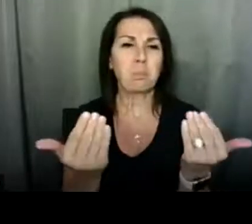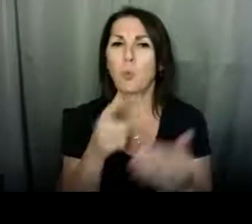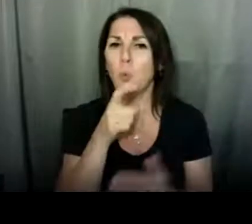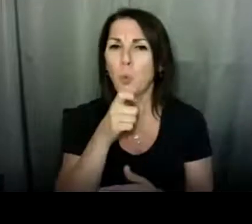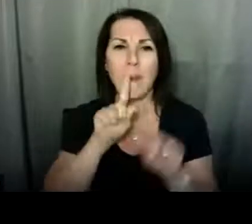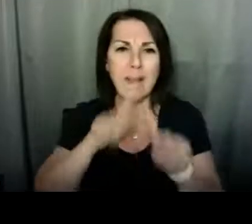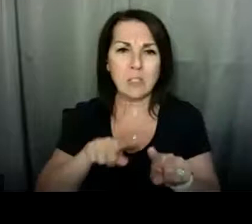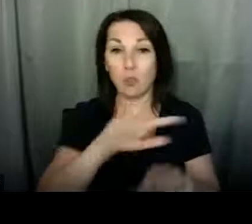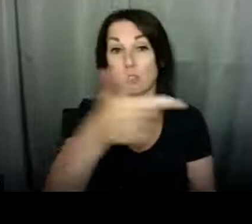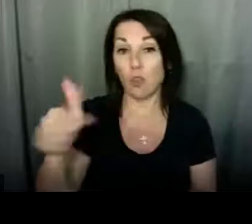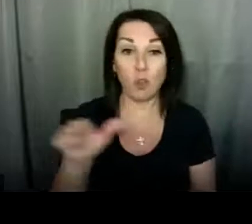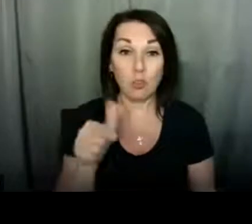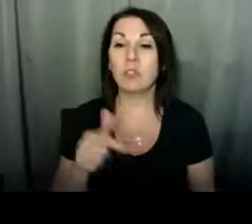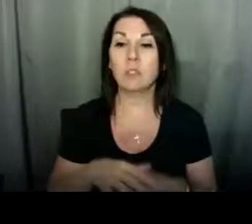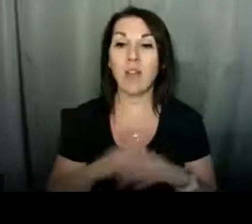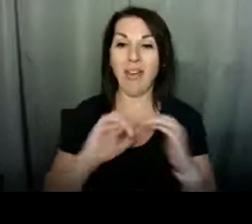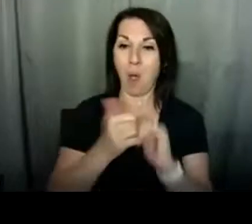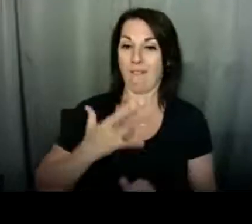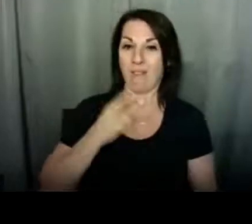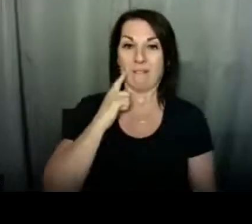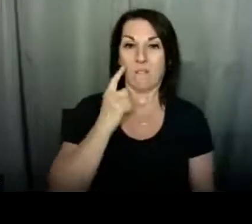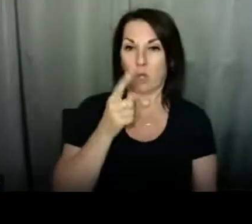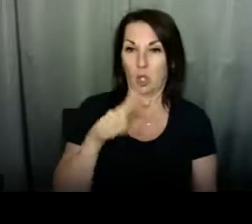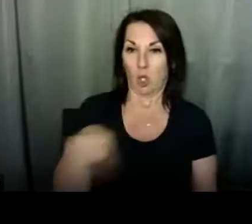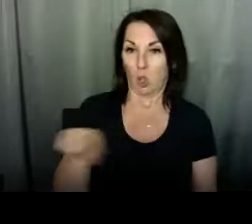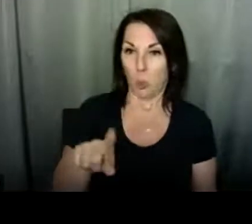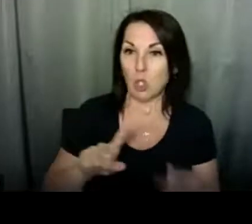mean, how did it feel for you